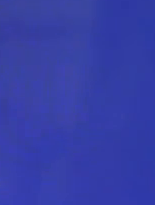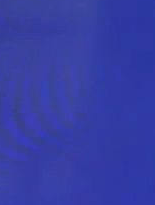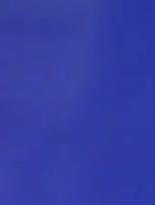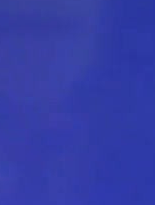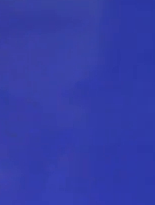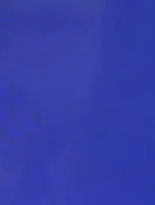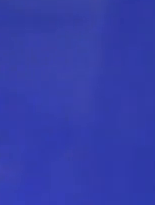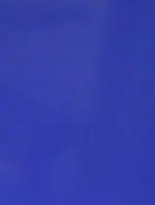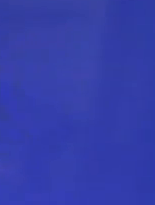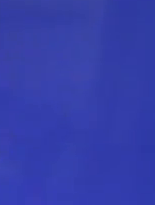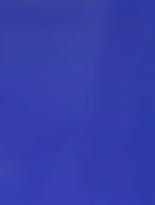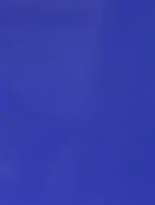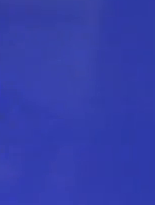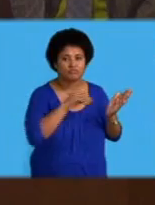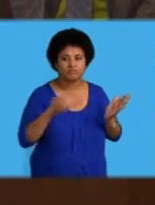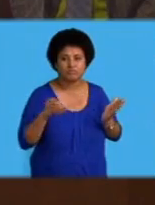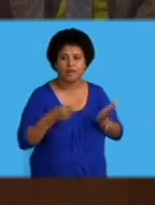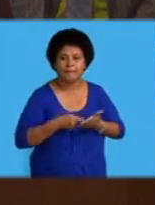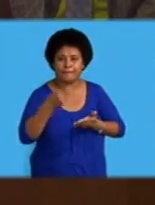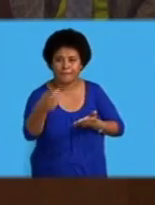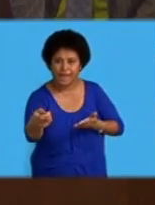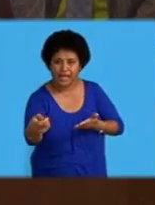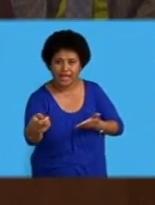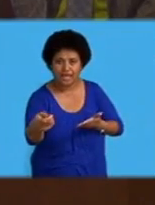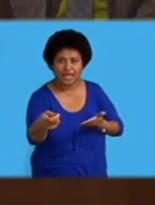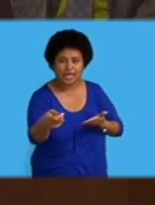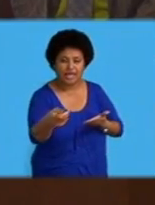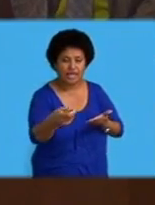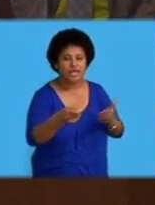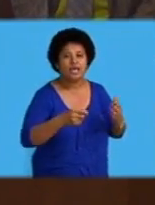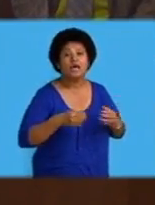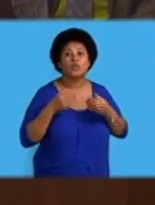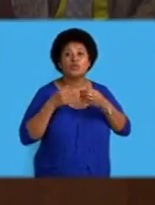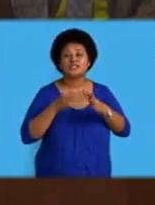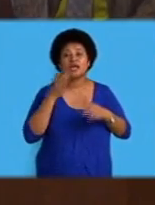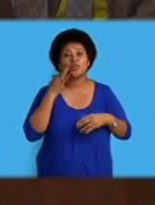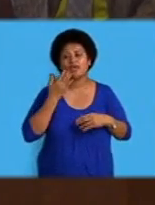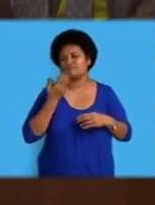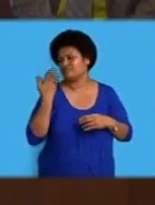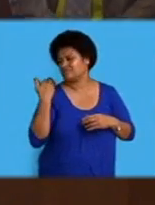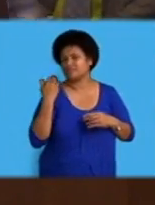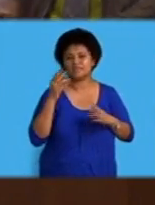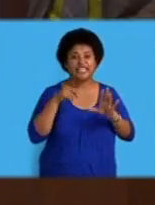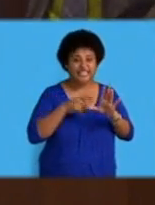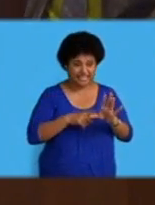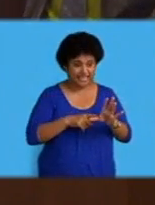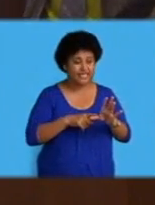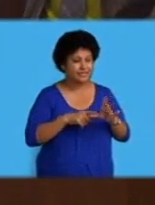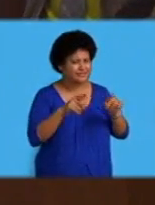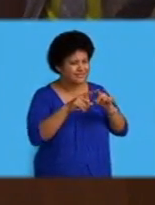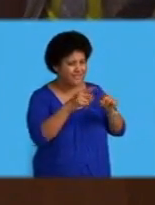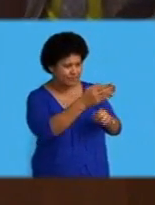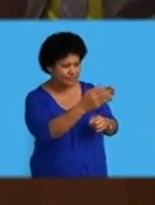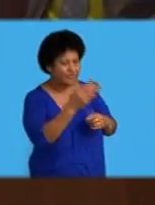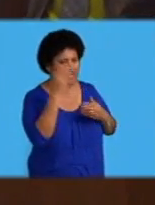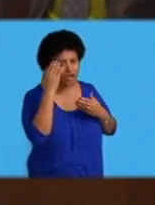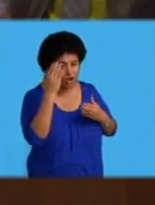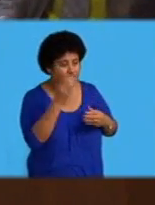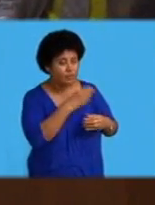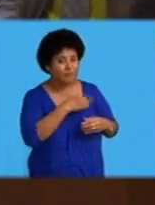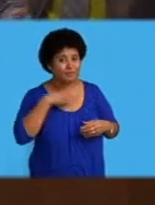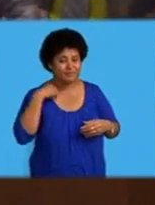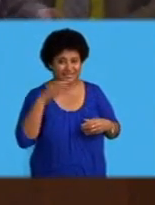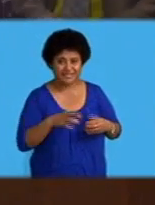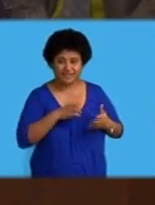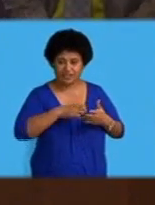these investments. We started a few years ago, an Honourable Minister for Education was the chair of Commerce Commission, where